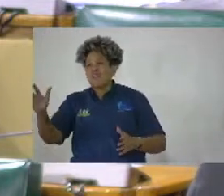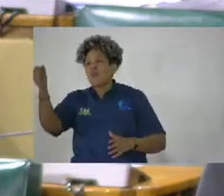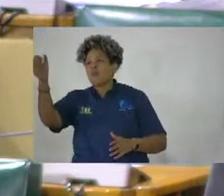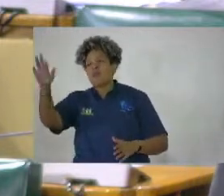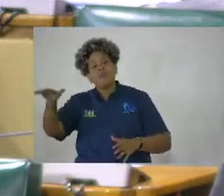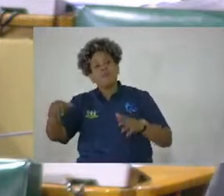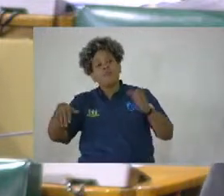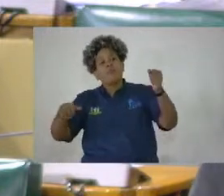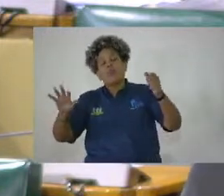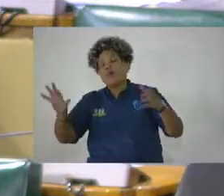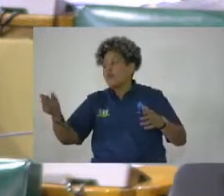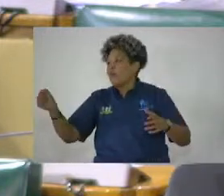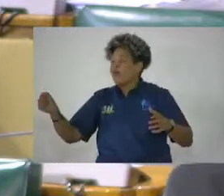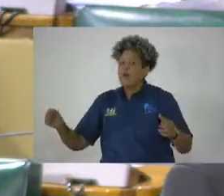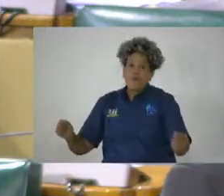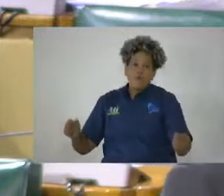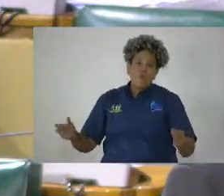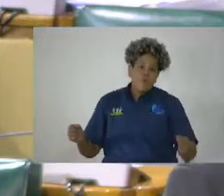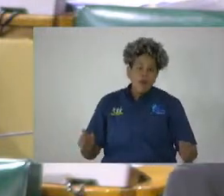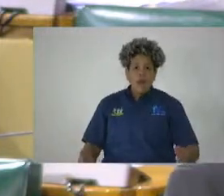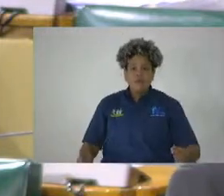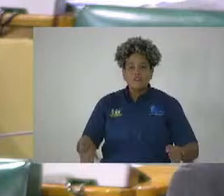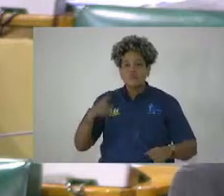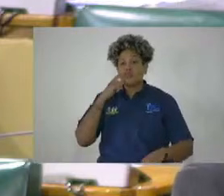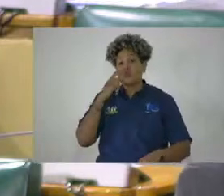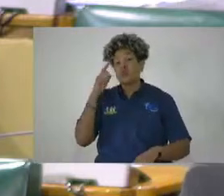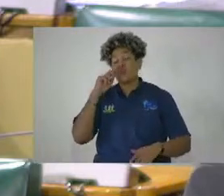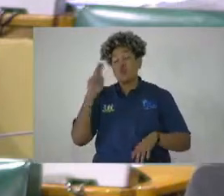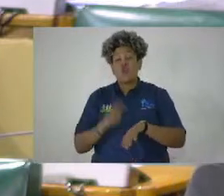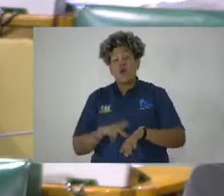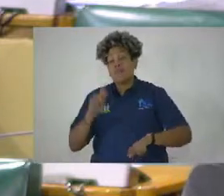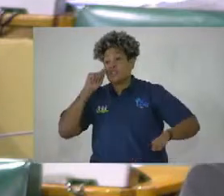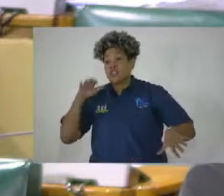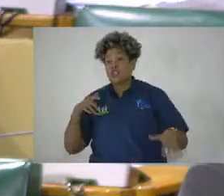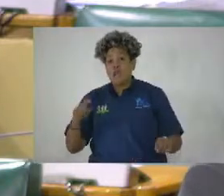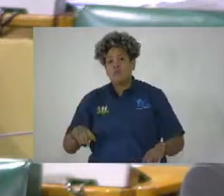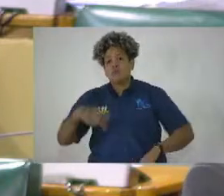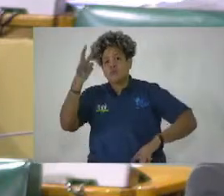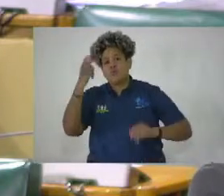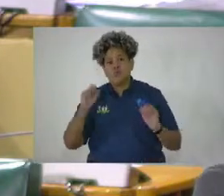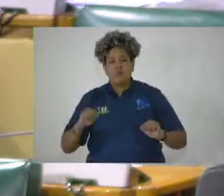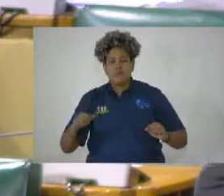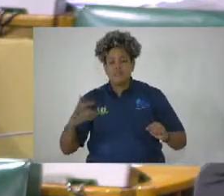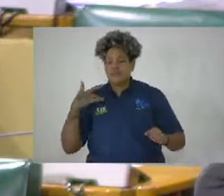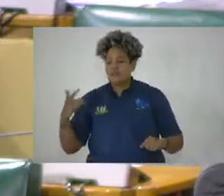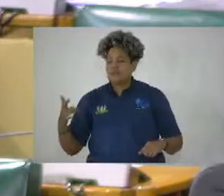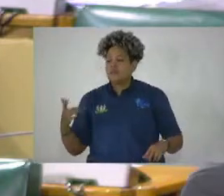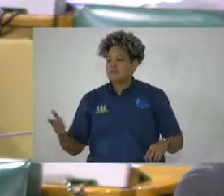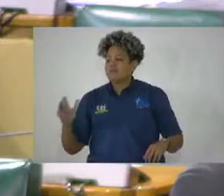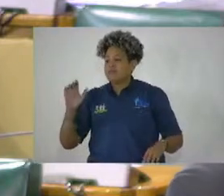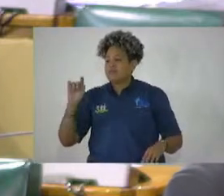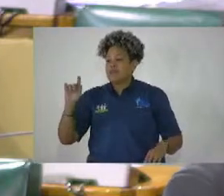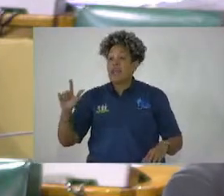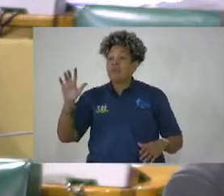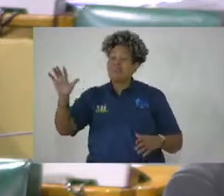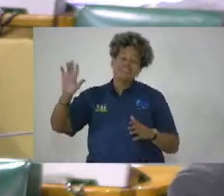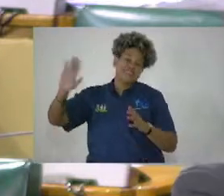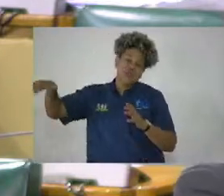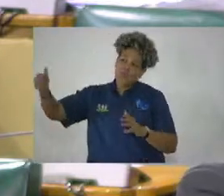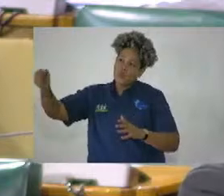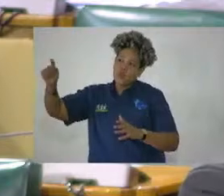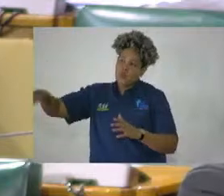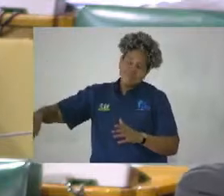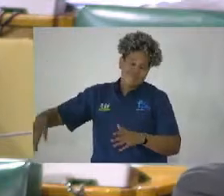when a shock like this happens, there are two possibilities. One is that you shelve your capital items,